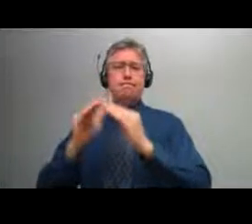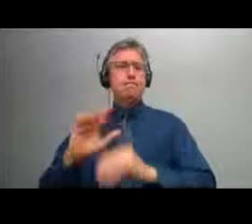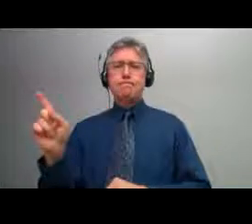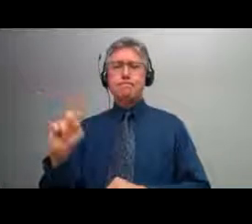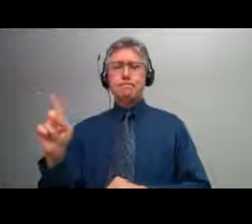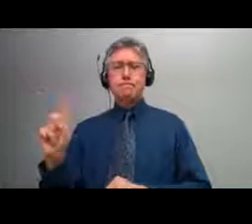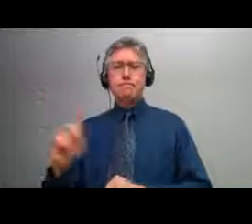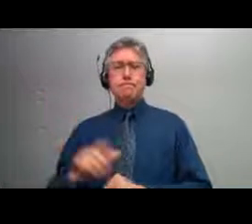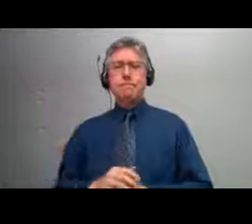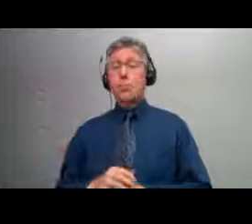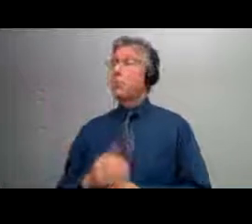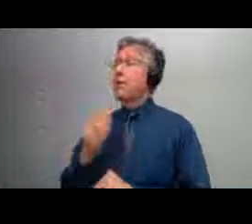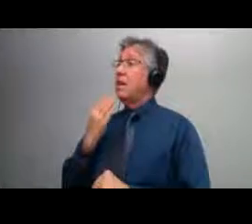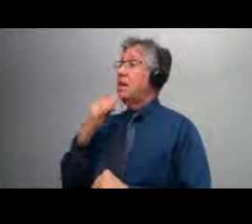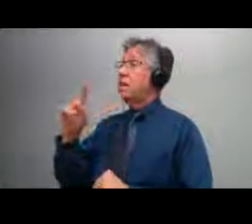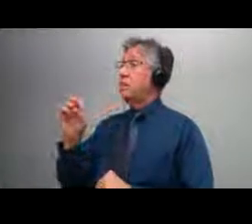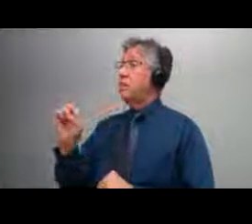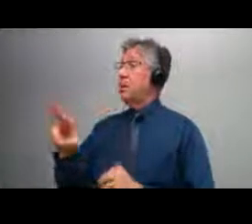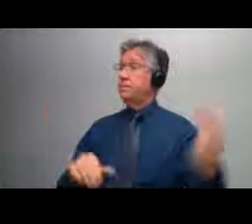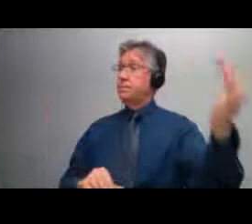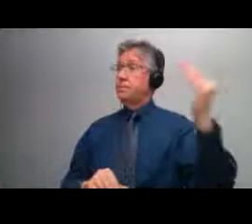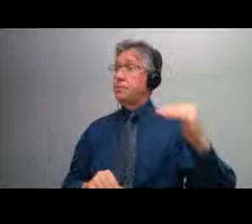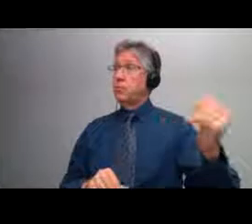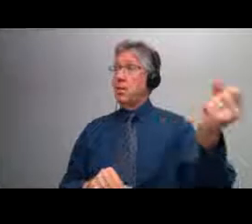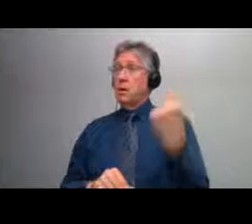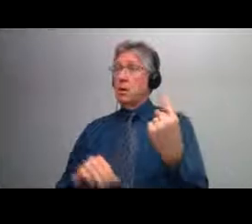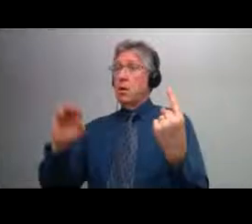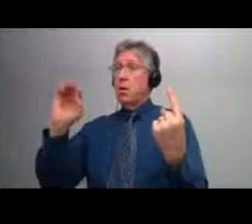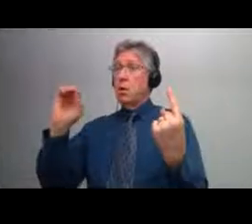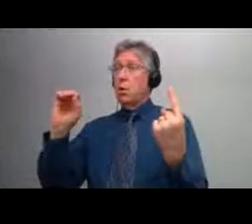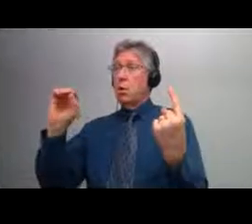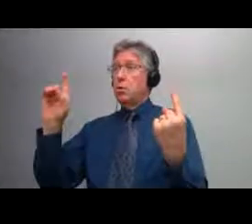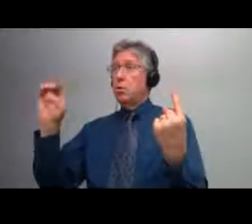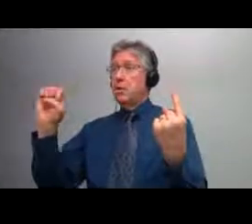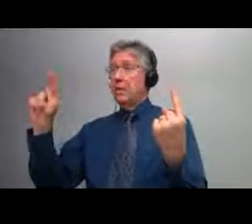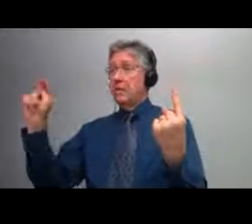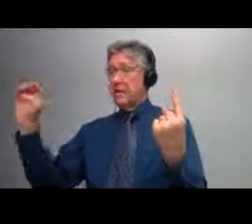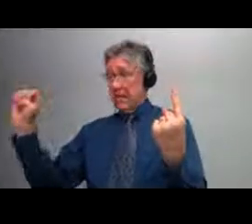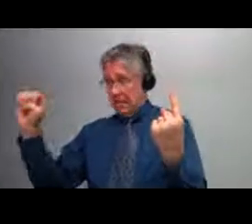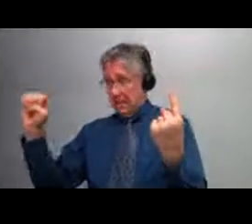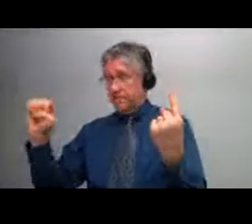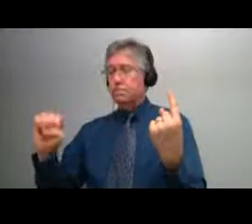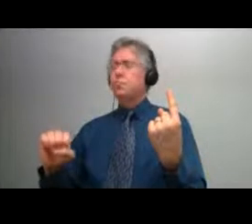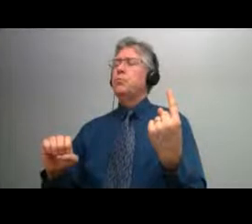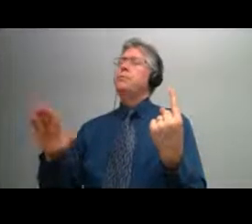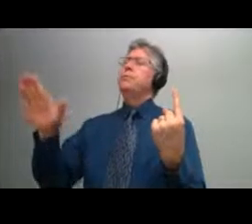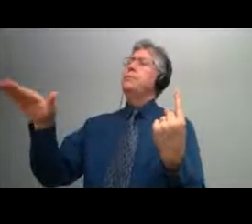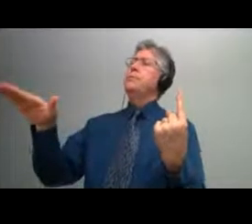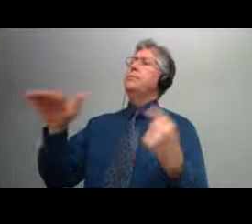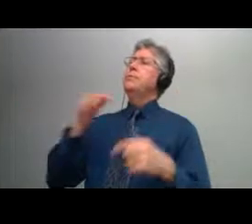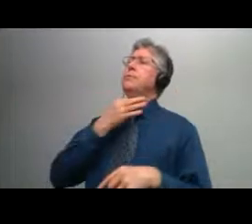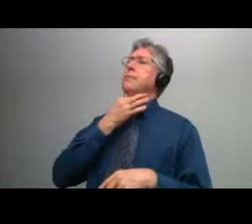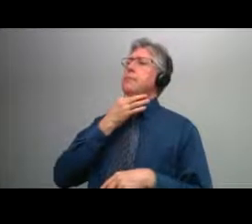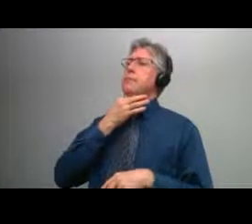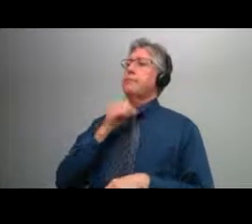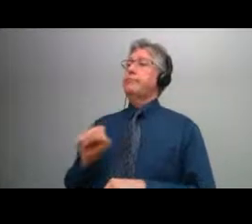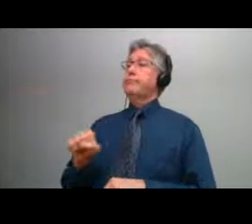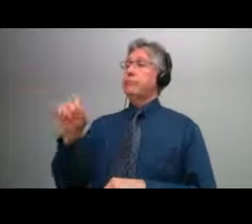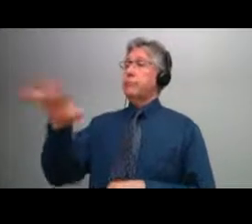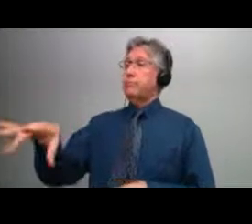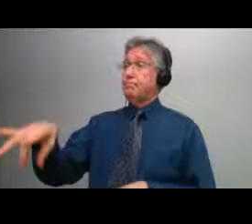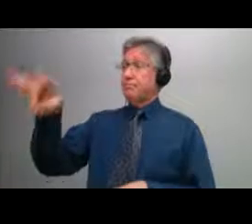Thank you, Zamir. The next question comes from Odette. She would like to know if the drop-off and pickup